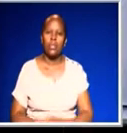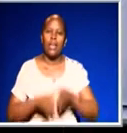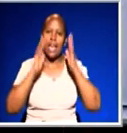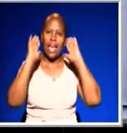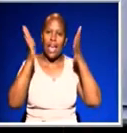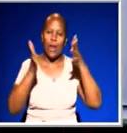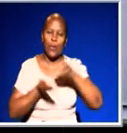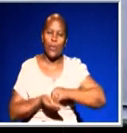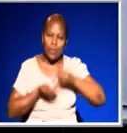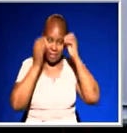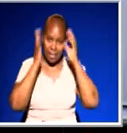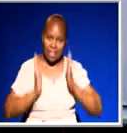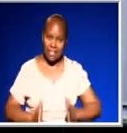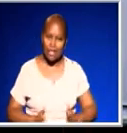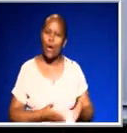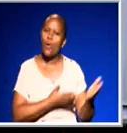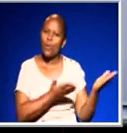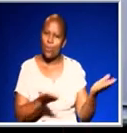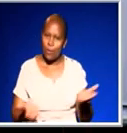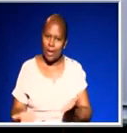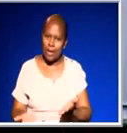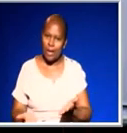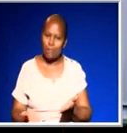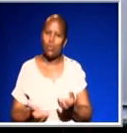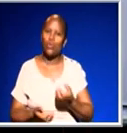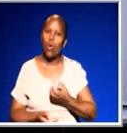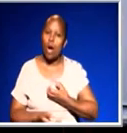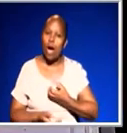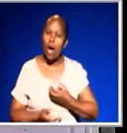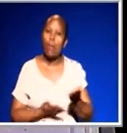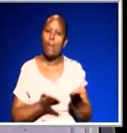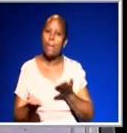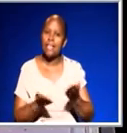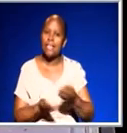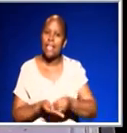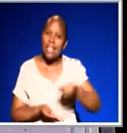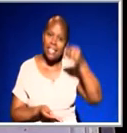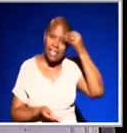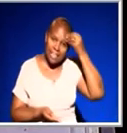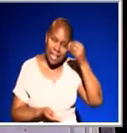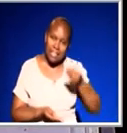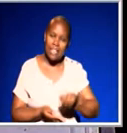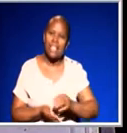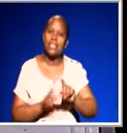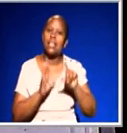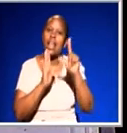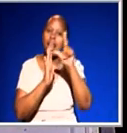Hello, students. Welcome to our business studies